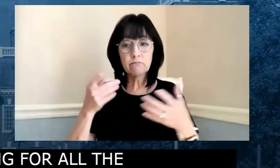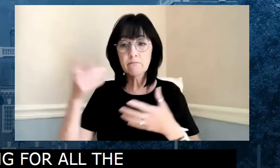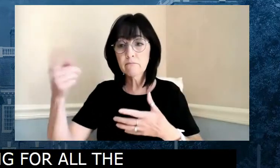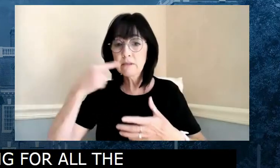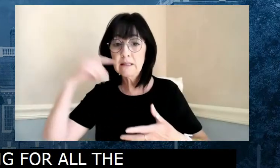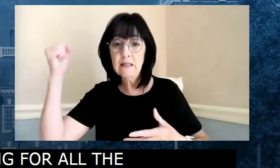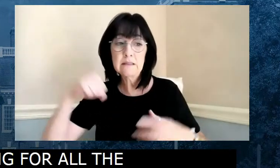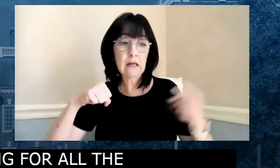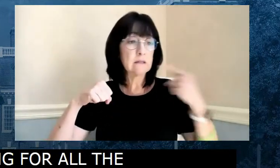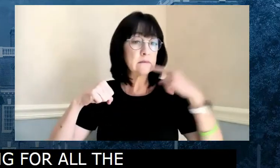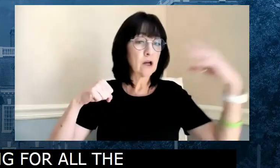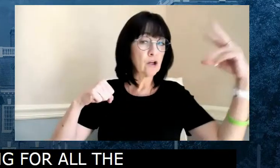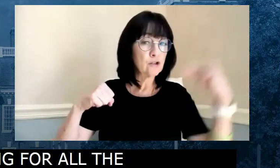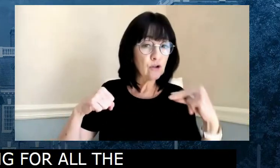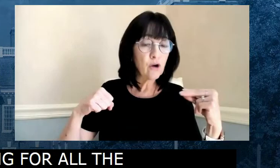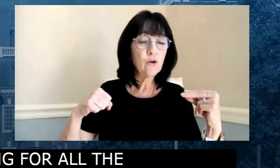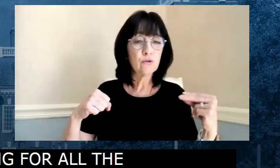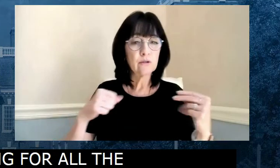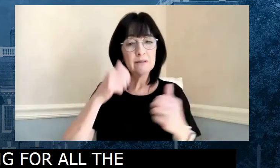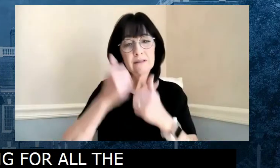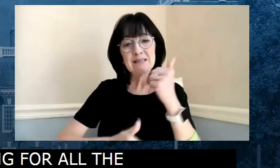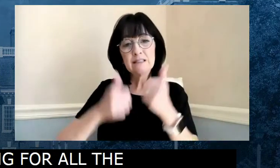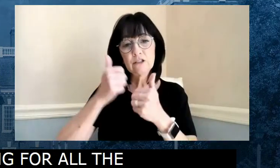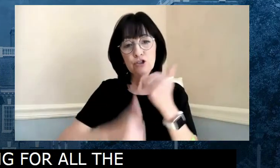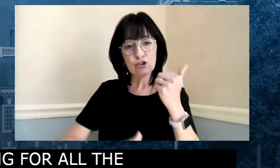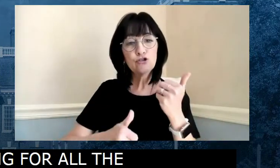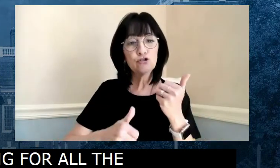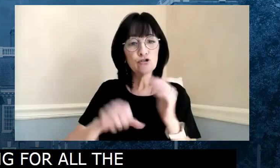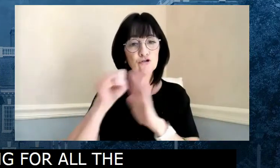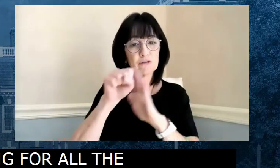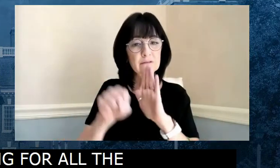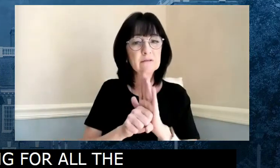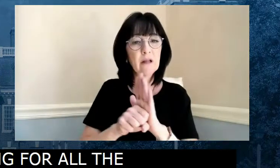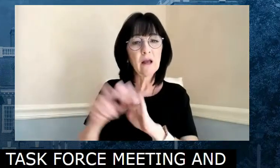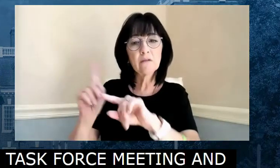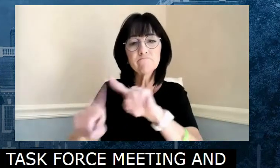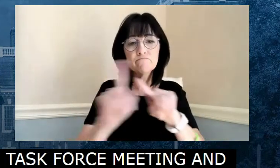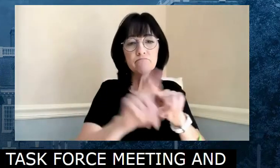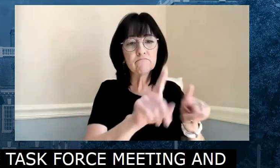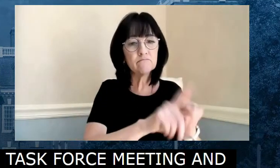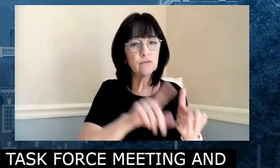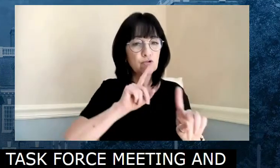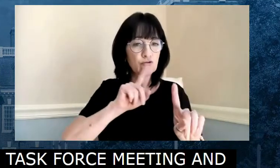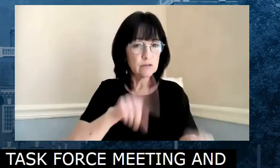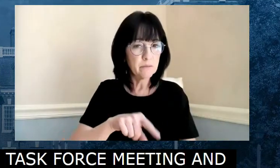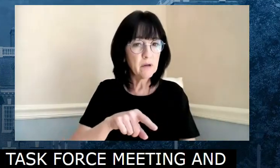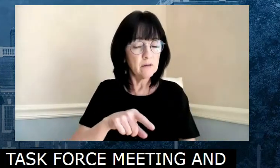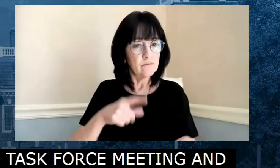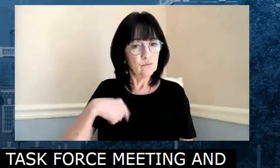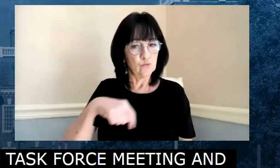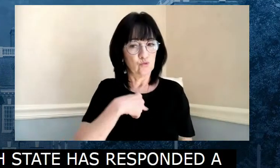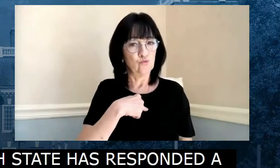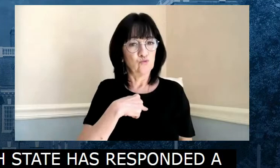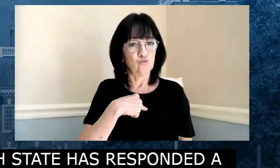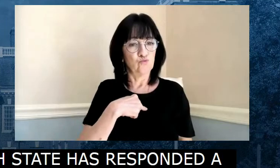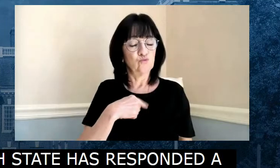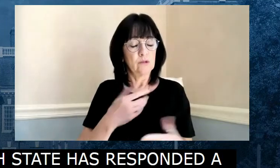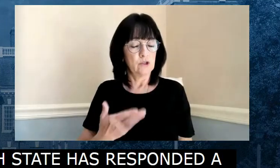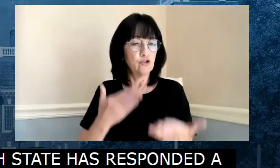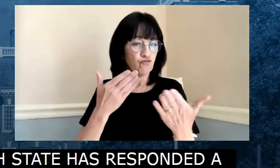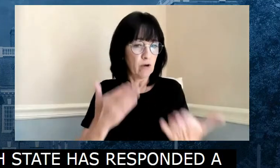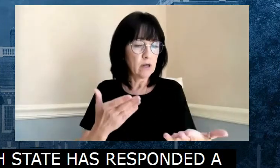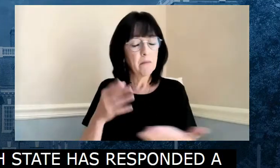each state has responded a little bit differently. We will recommend, and Dr. Rattay will talk about